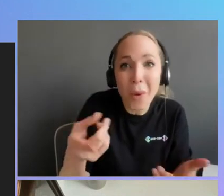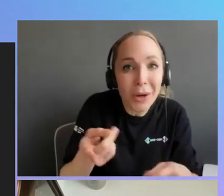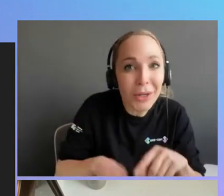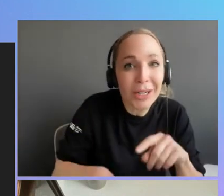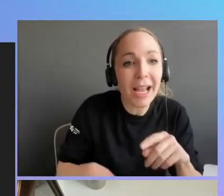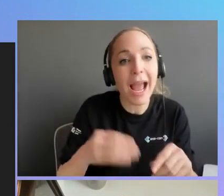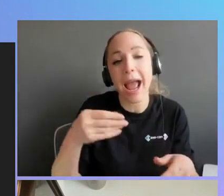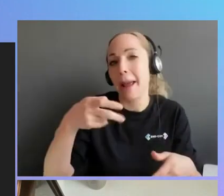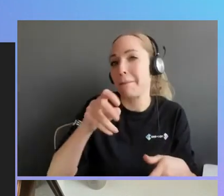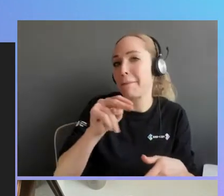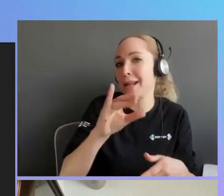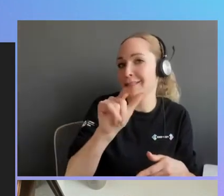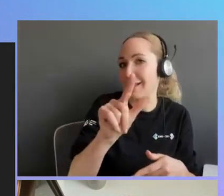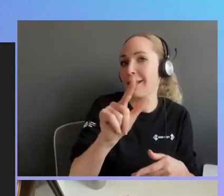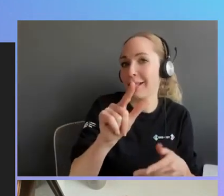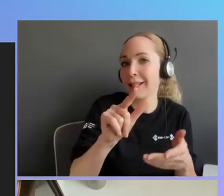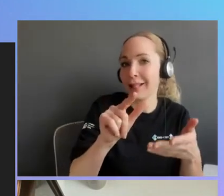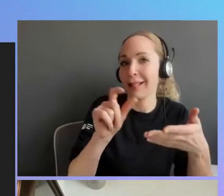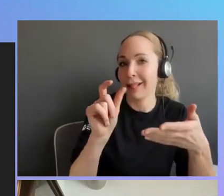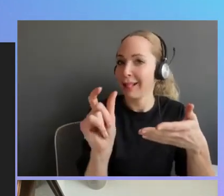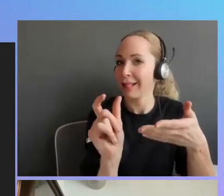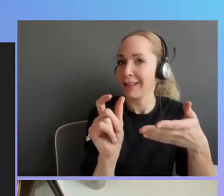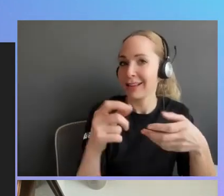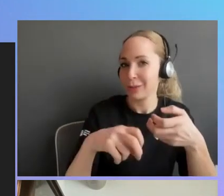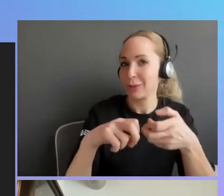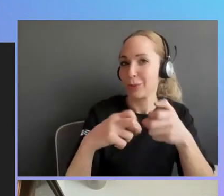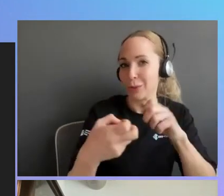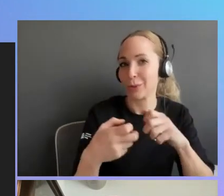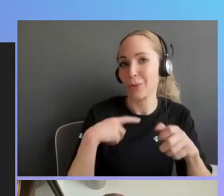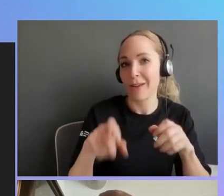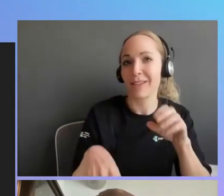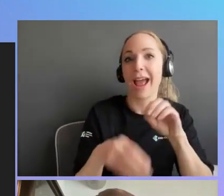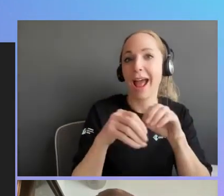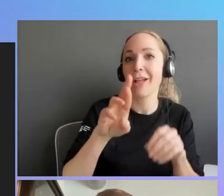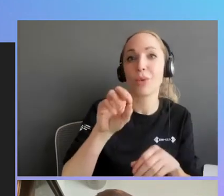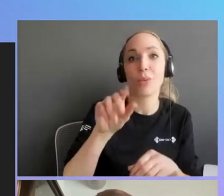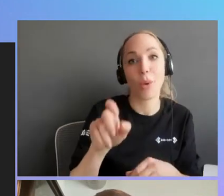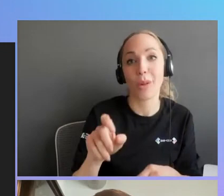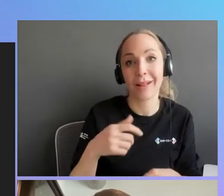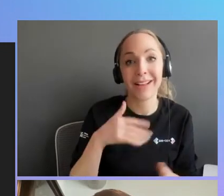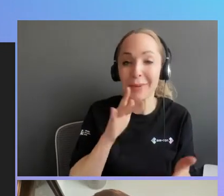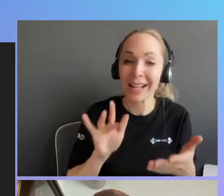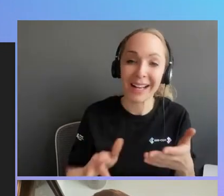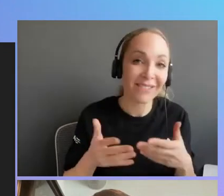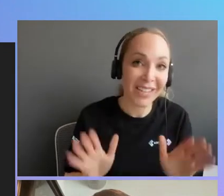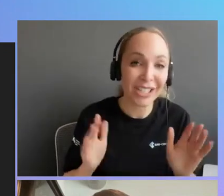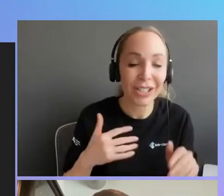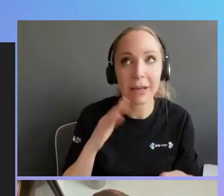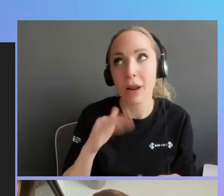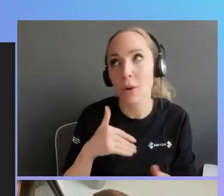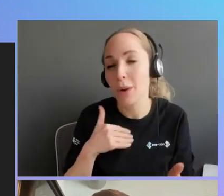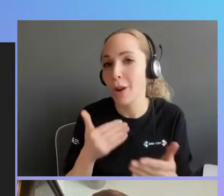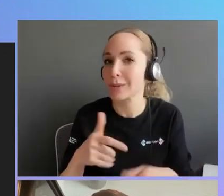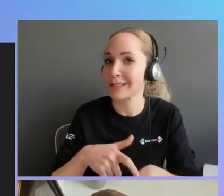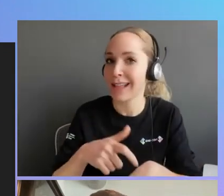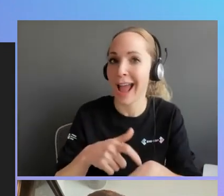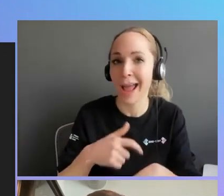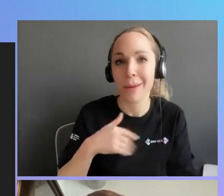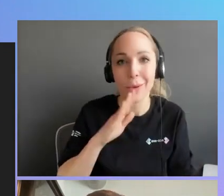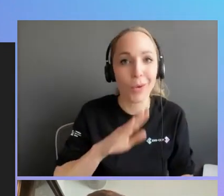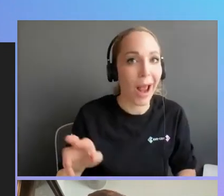which again, we just need to add a button roll there. So I'm gonna hit finish. I know we're close on time. I'm gonna do a buzzer beater as